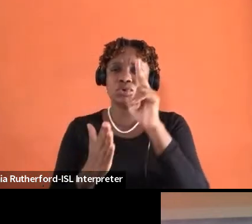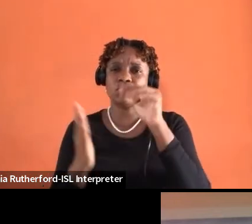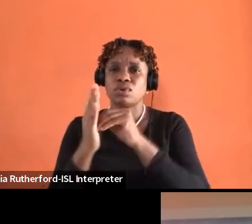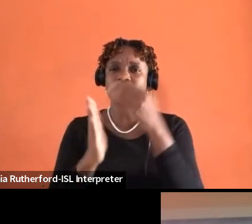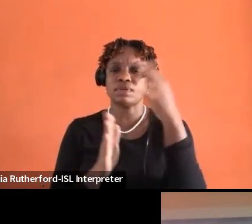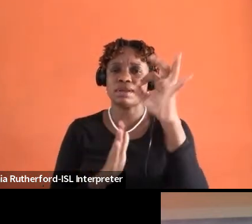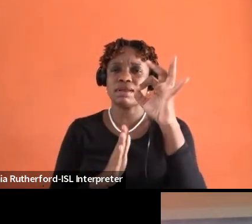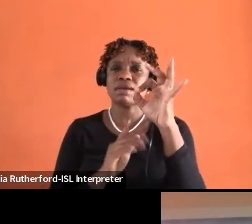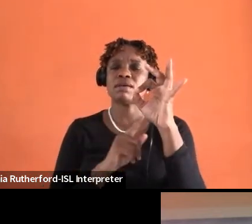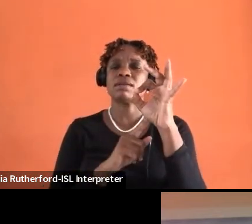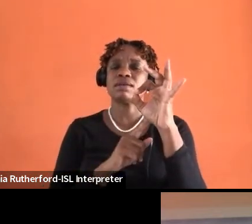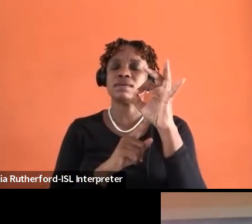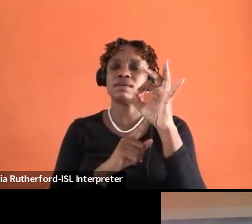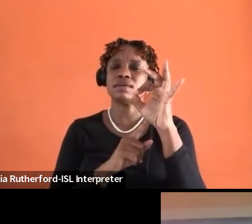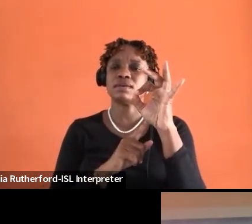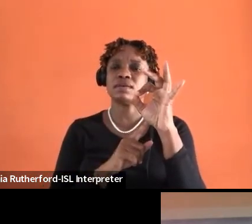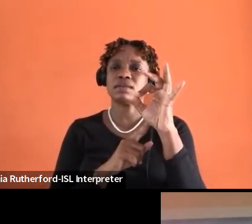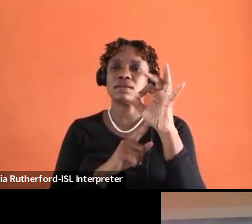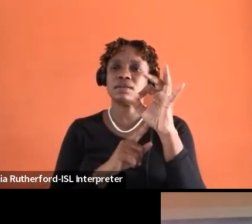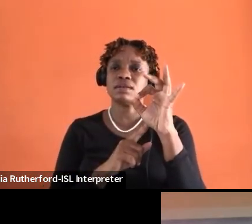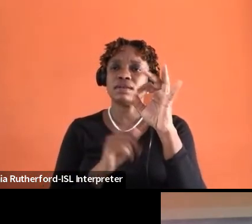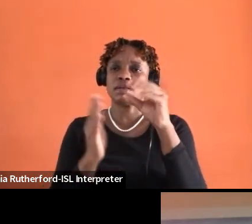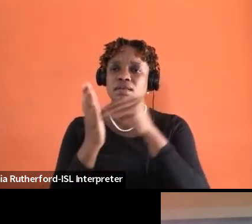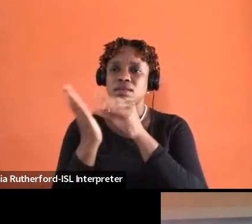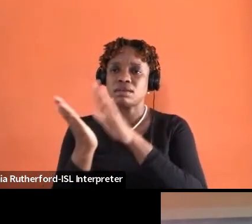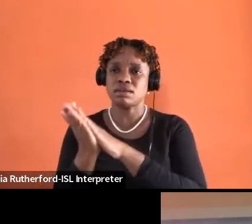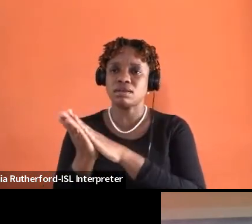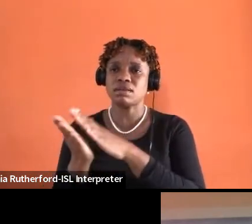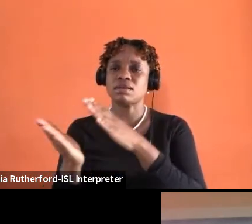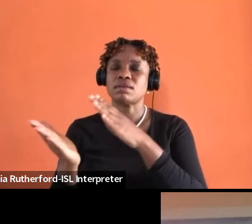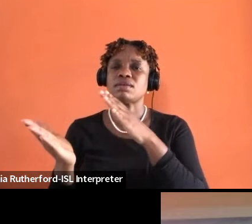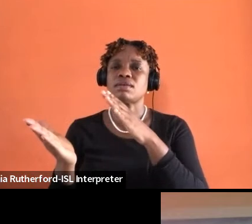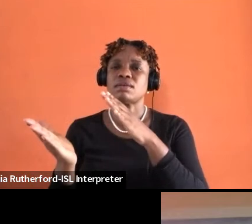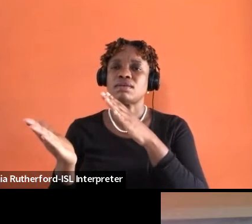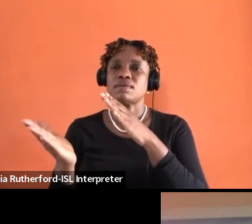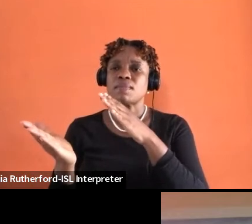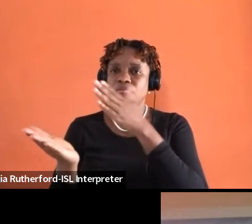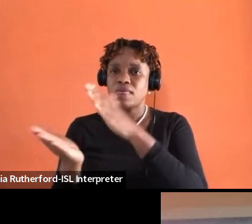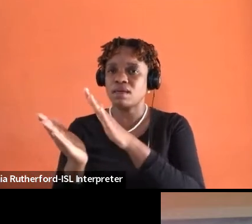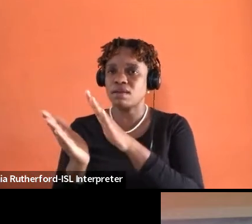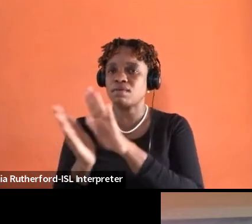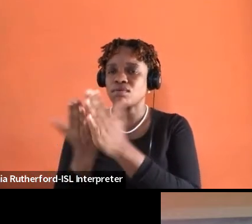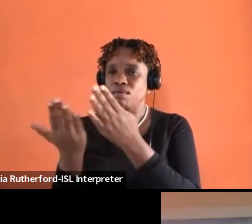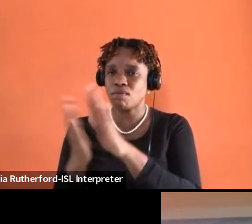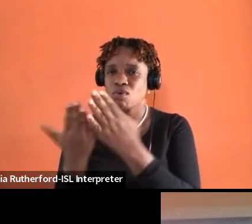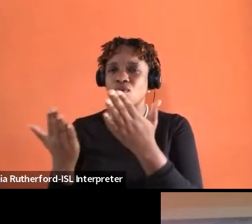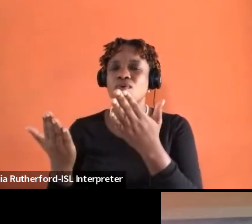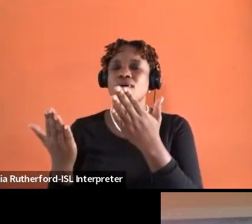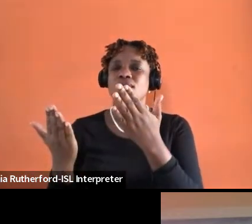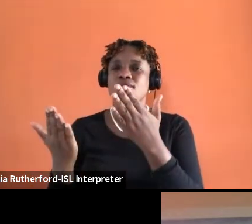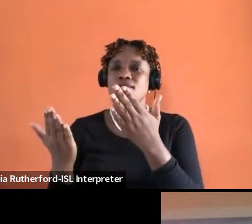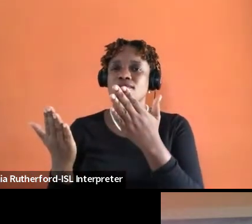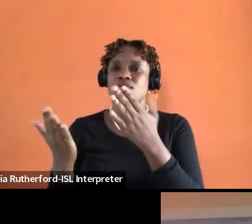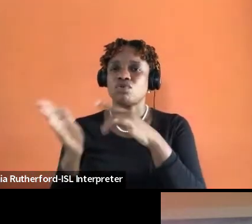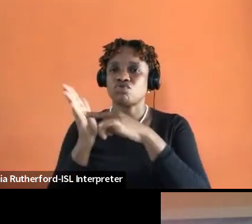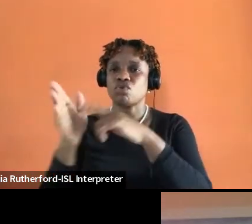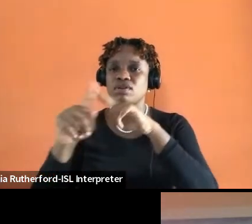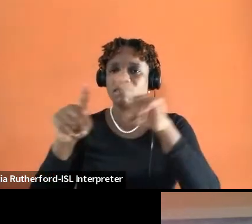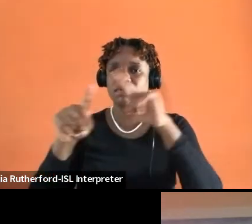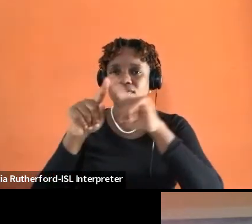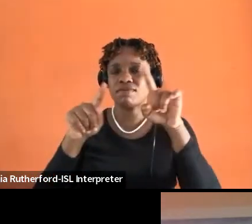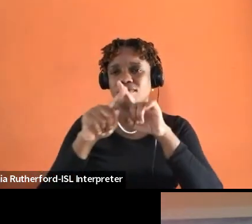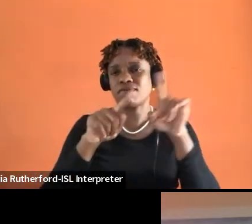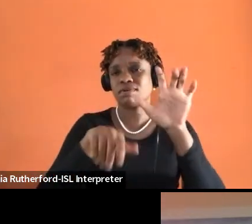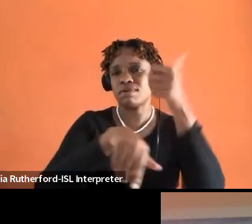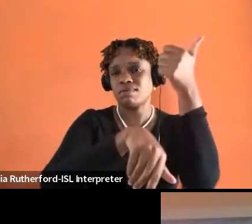the actual, it's the directory of educational institutions. And so I basically refer